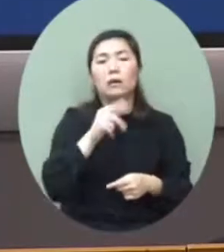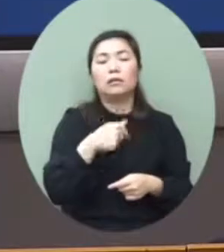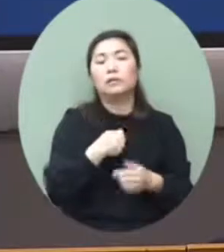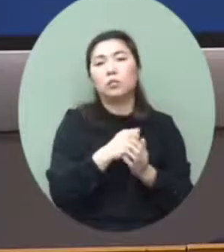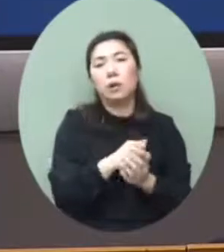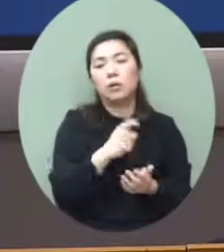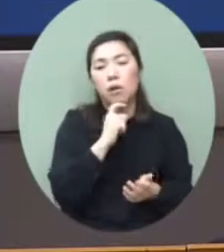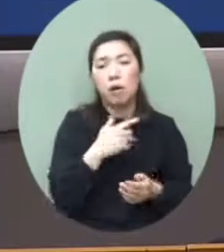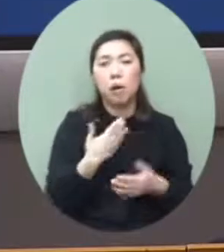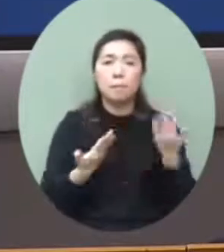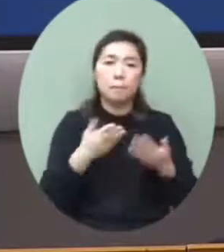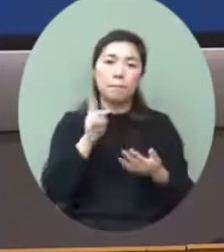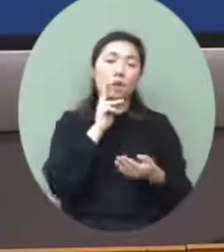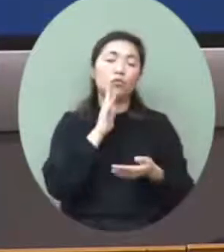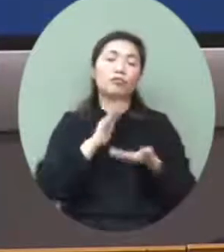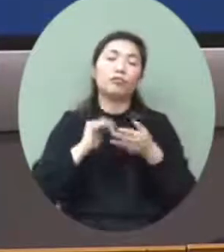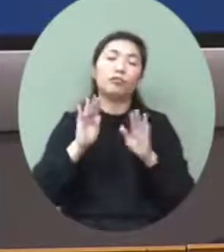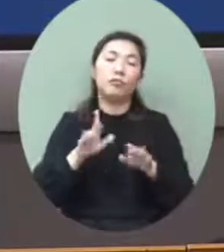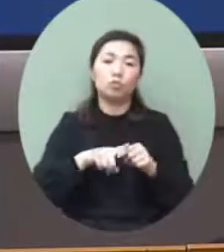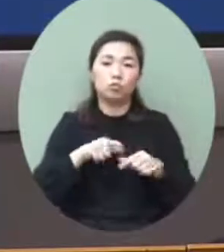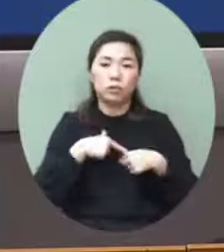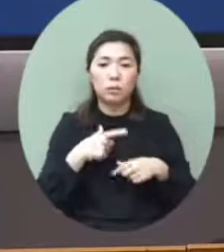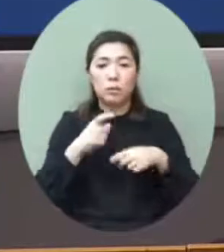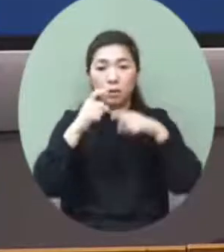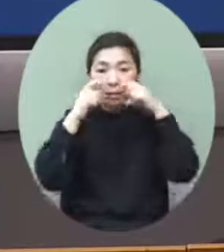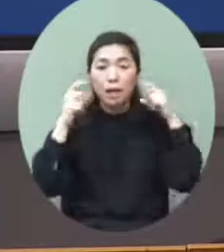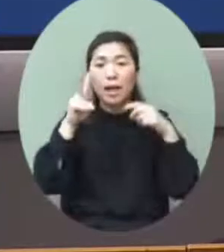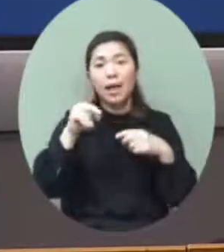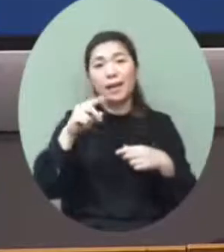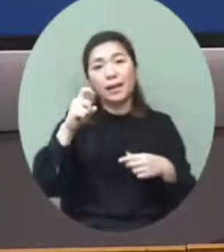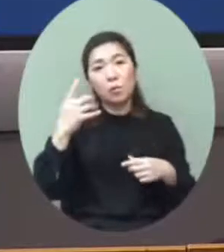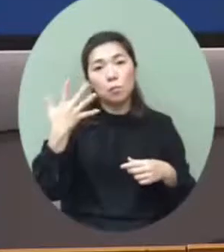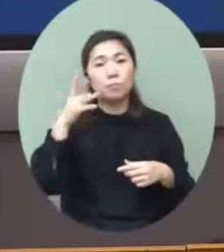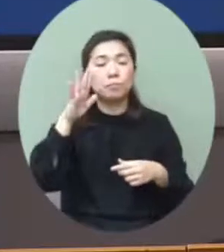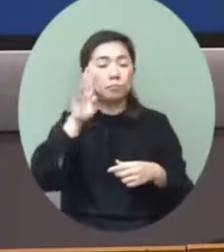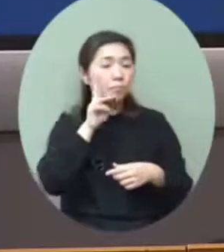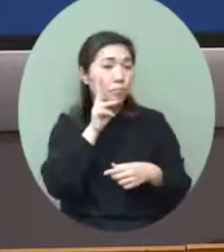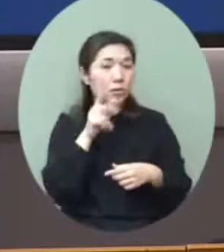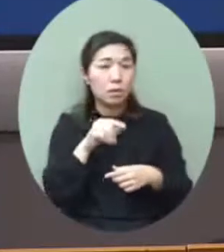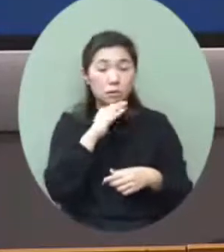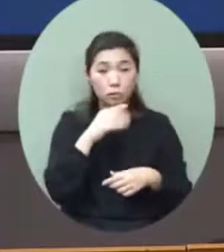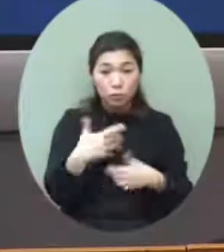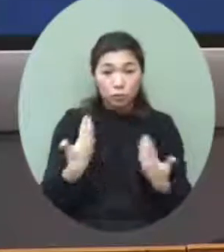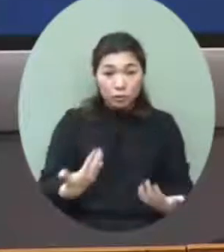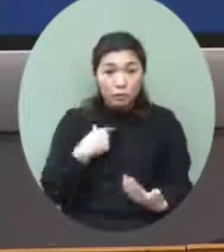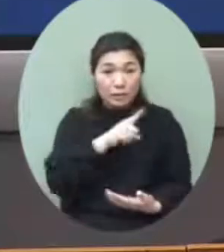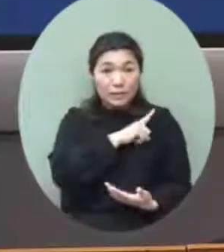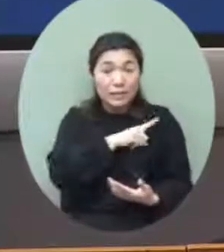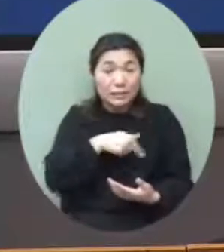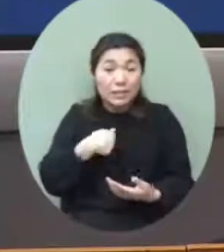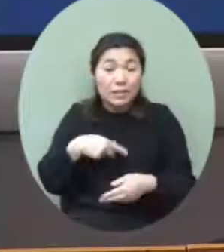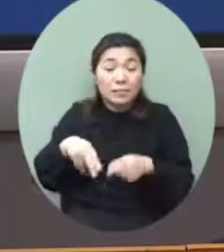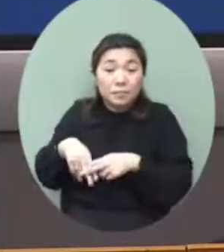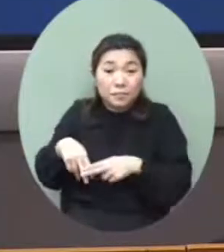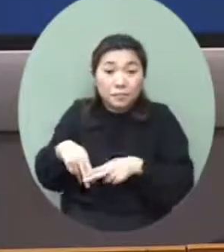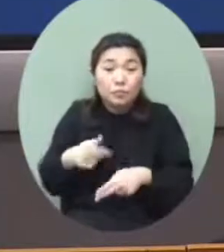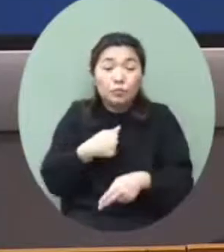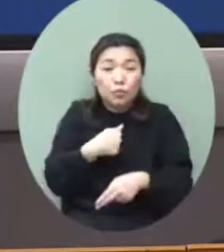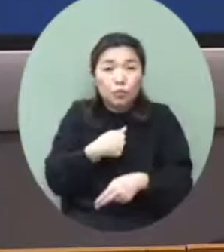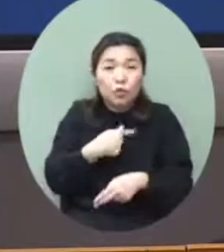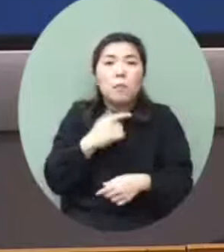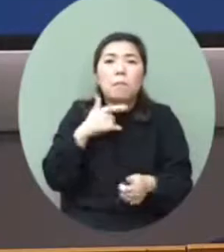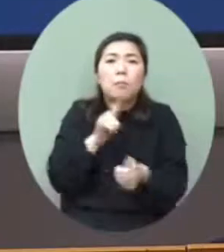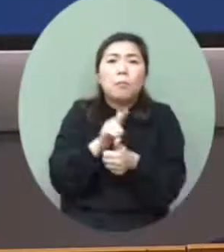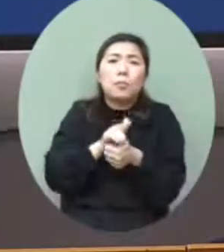of supplies distributed, but some people might not realize that the government itself has a demand on supplies, including